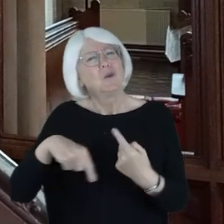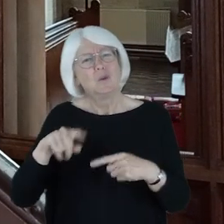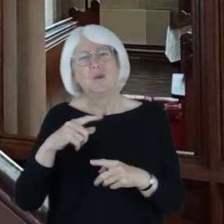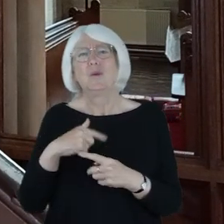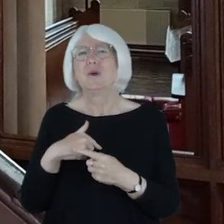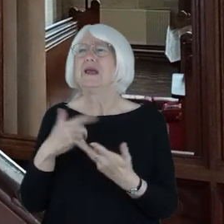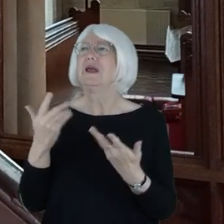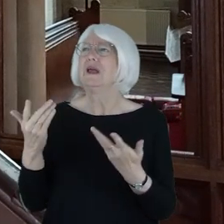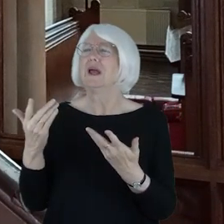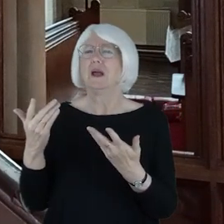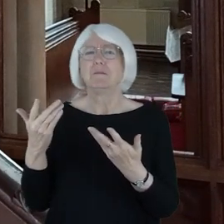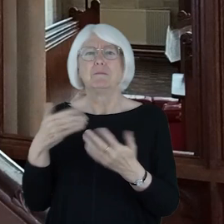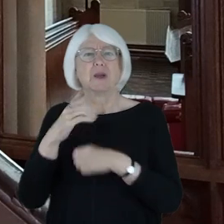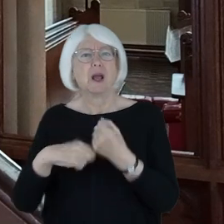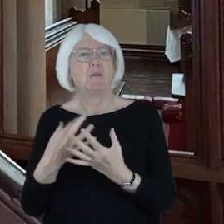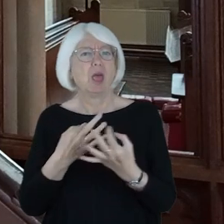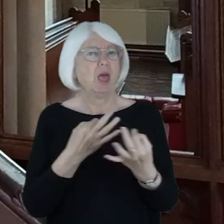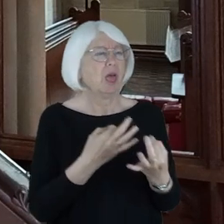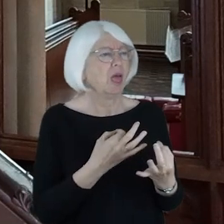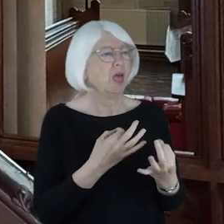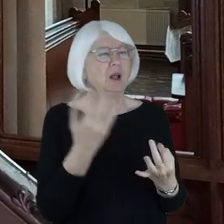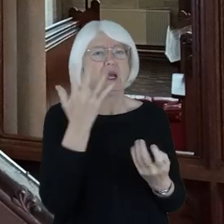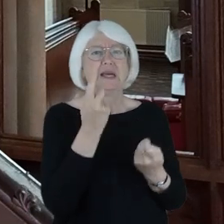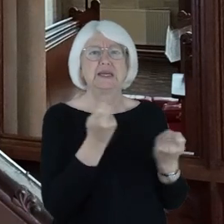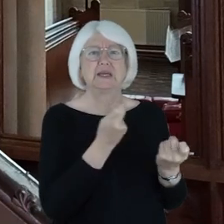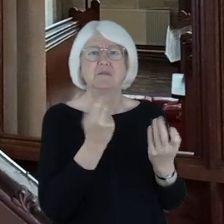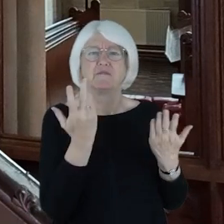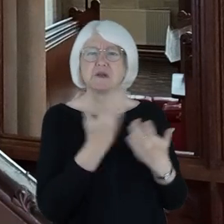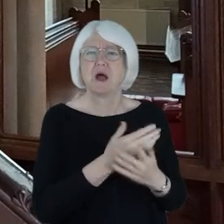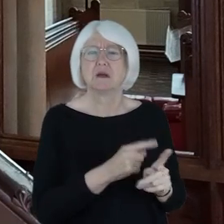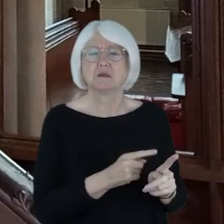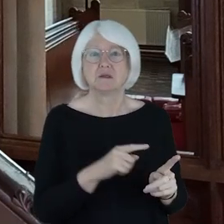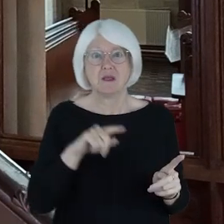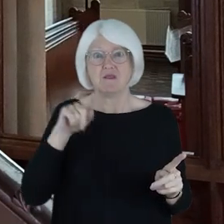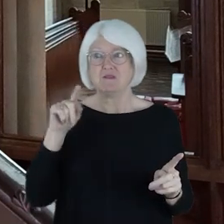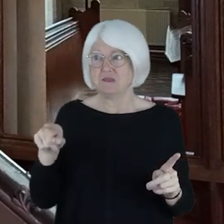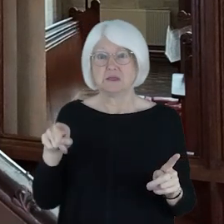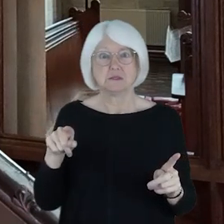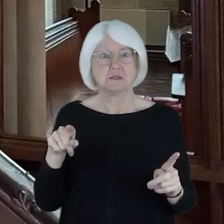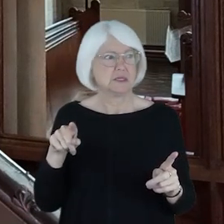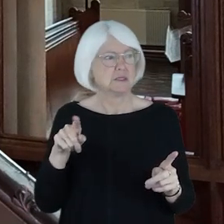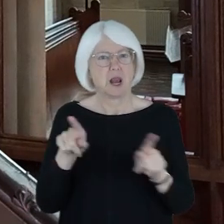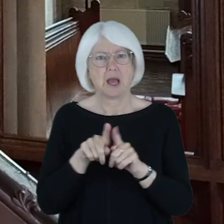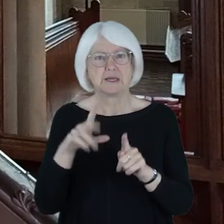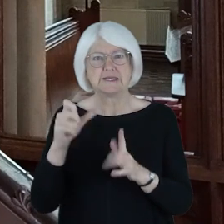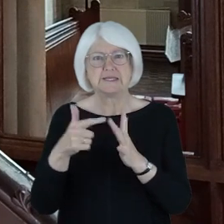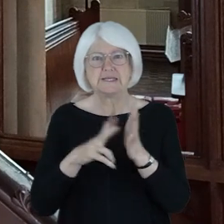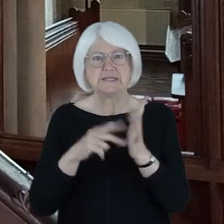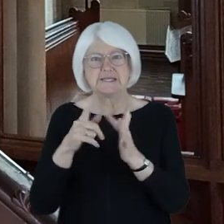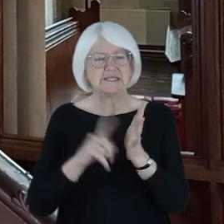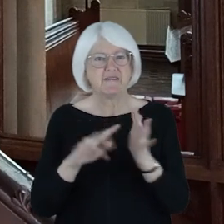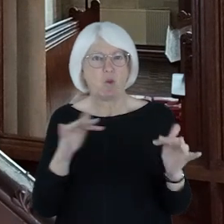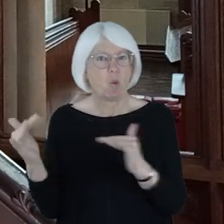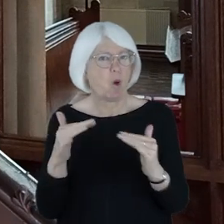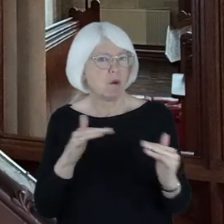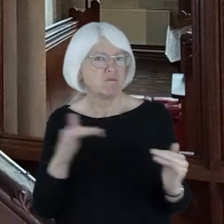darkness. This is a reunification, a civil war, a reconciliation and re-coronation. The